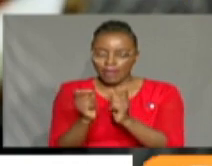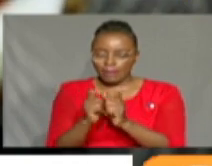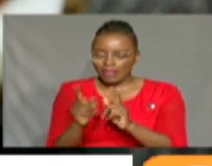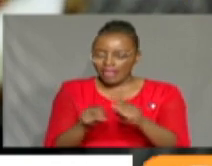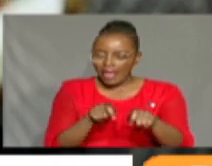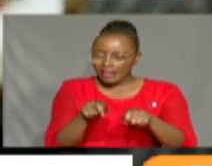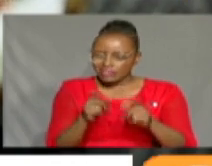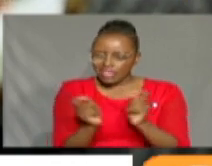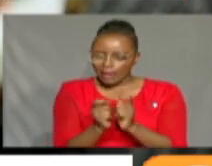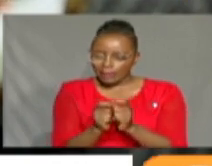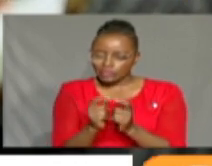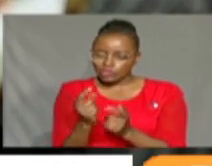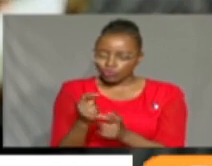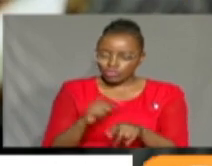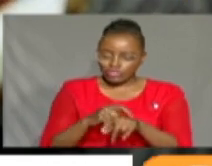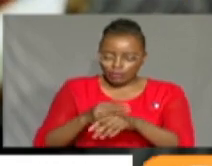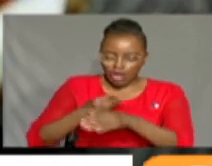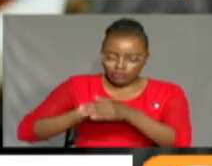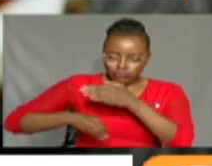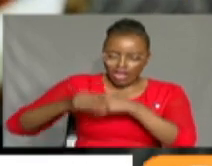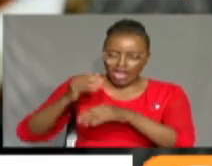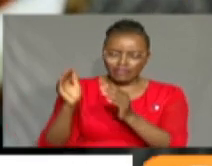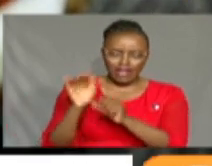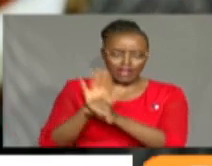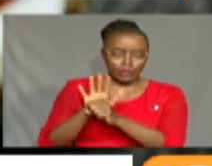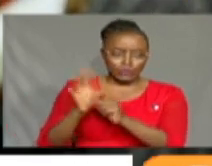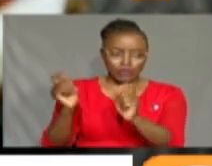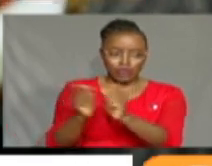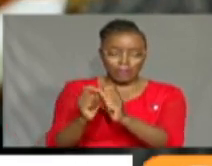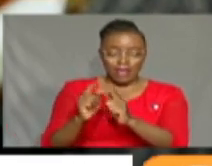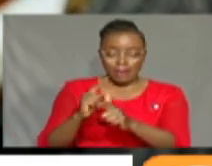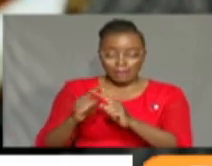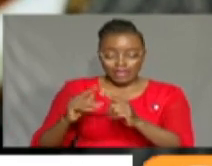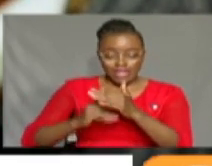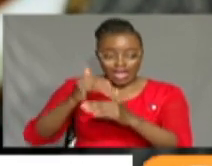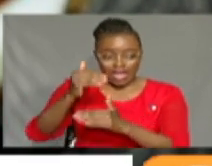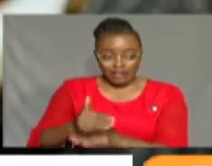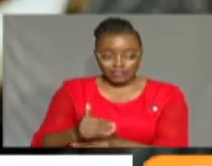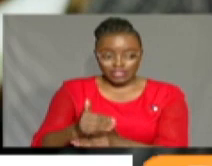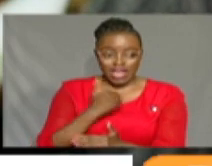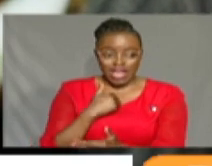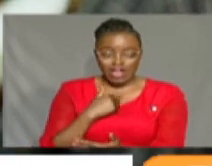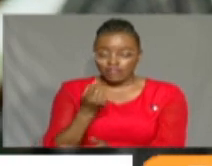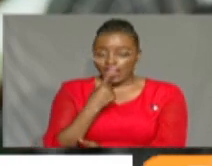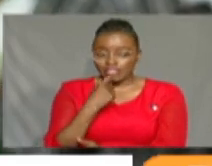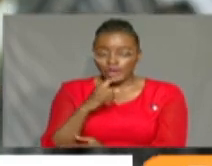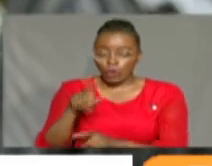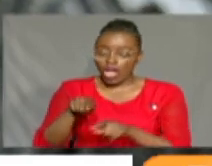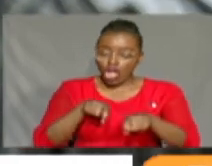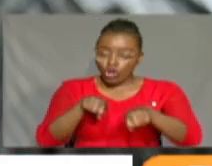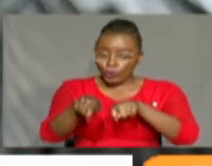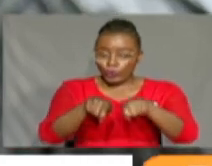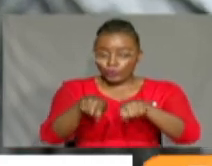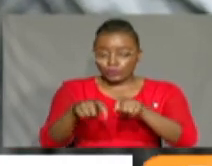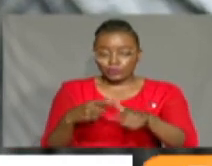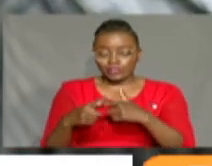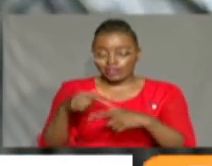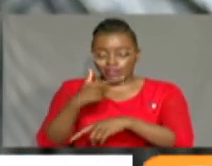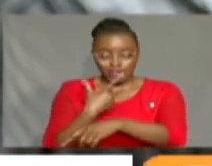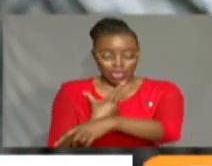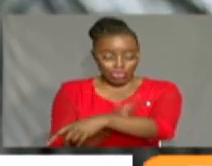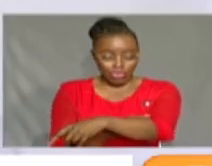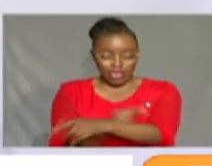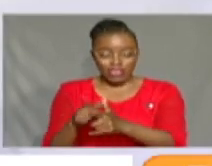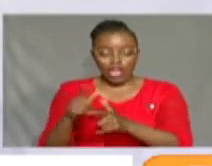tu through ile time ya dressing ndio inakuwa na a lot of pain. But afterwards at least kuna dawa zina control na kuna shindano pia na dungwa